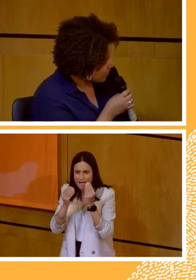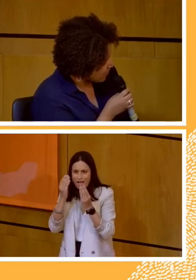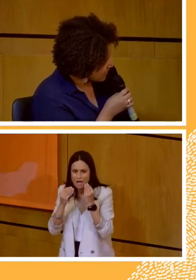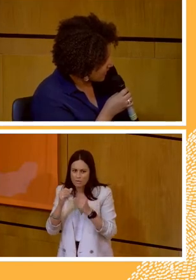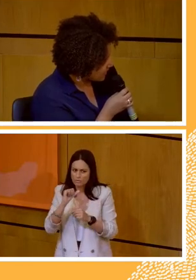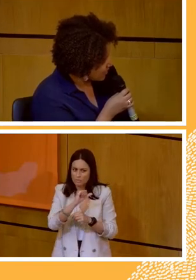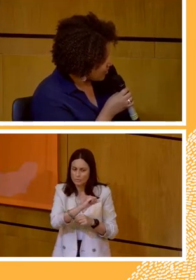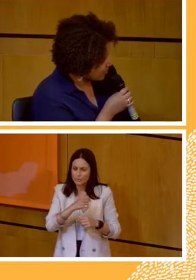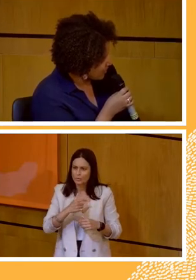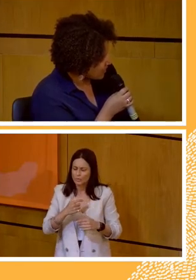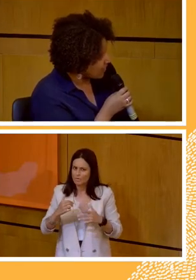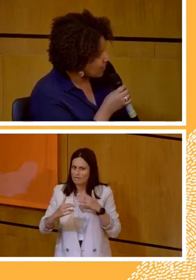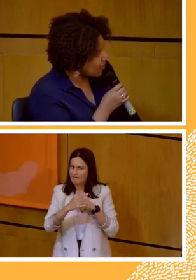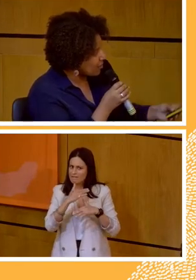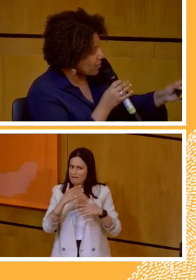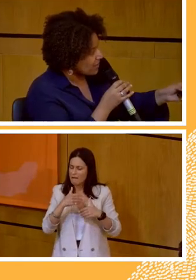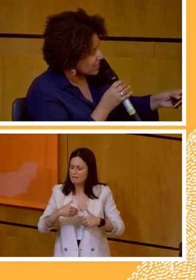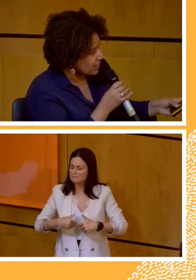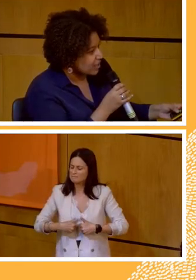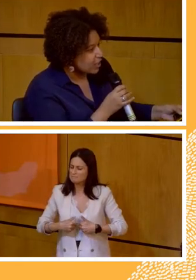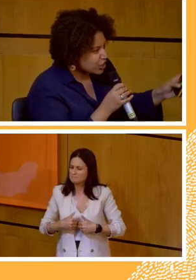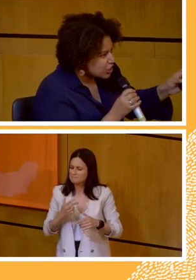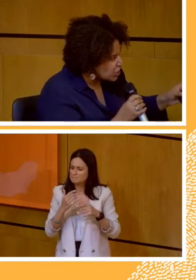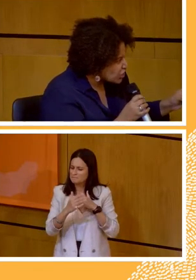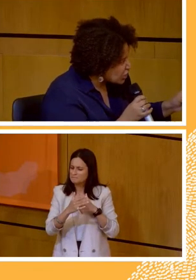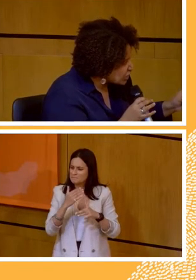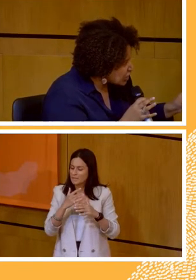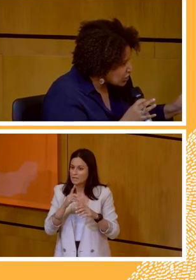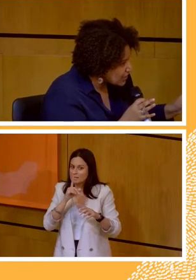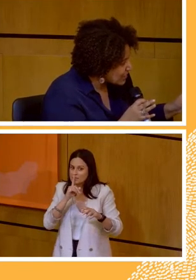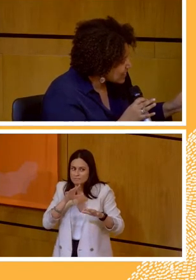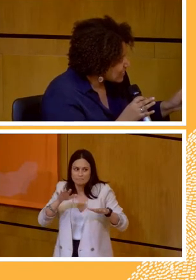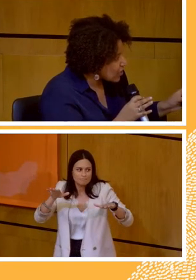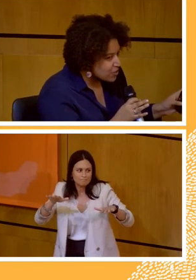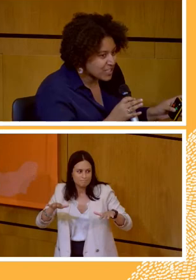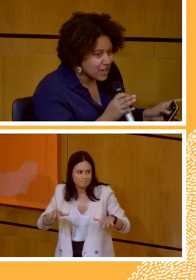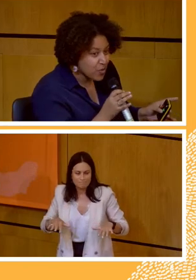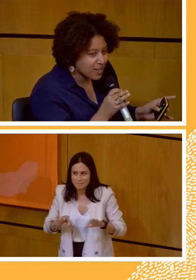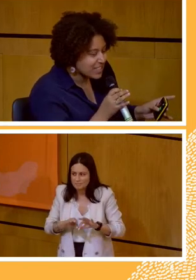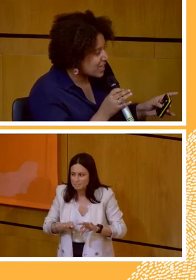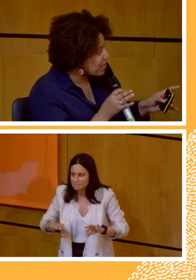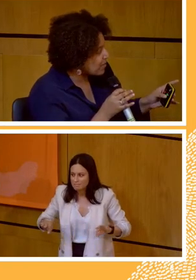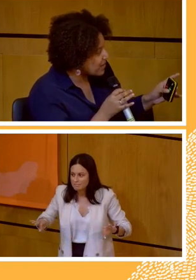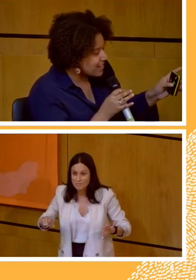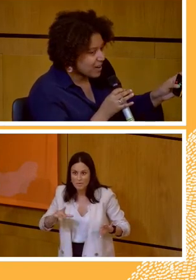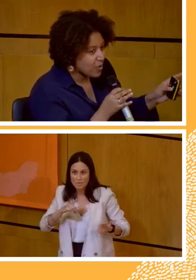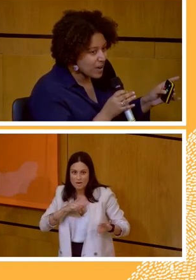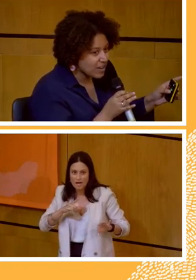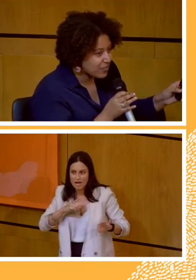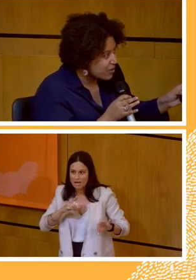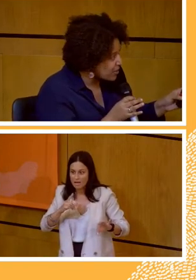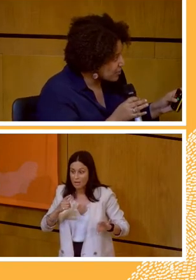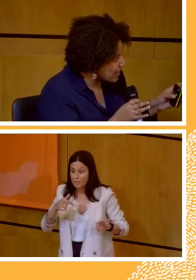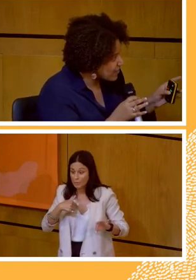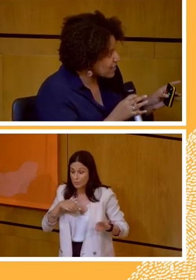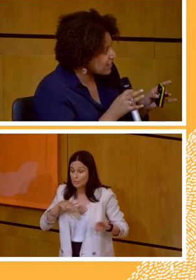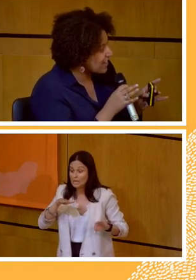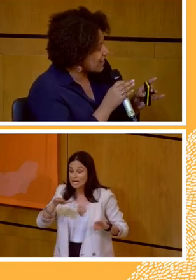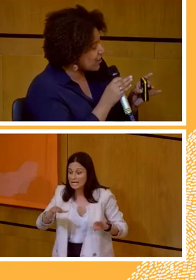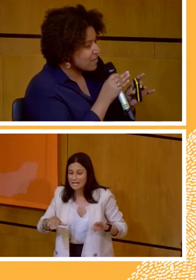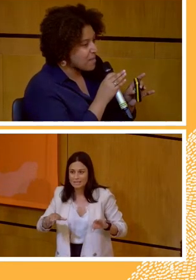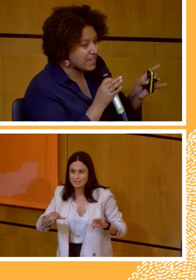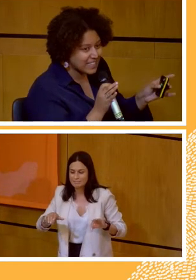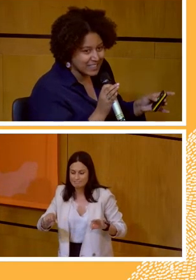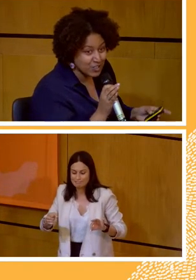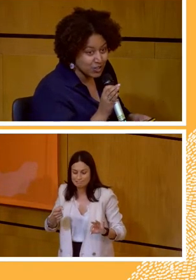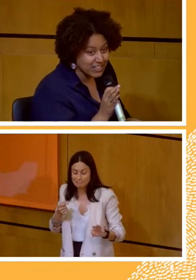you've said, I've resonated a lot with, the whole moment of shh. You know, you take one step away, forward, whatever,